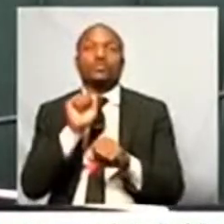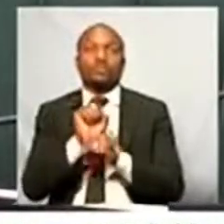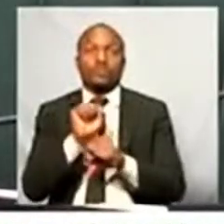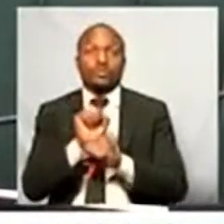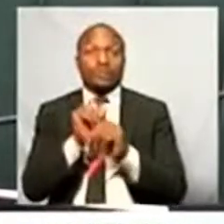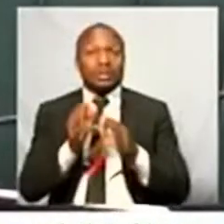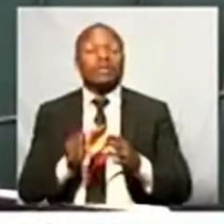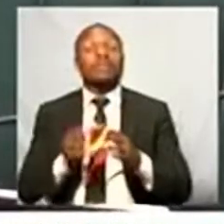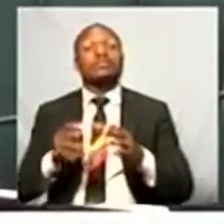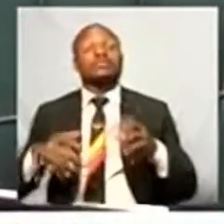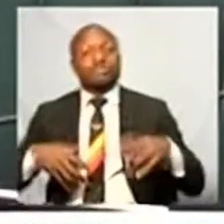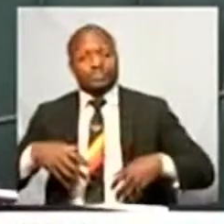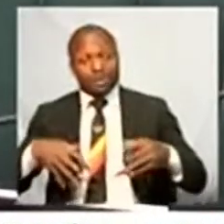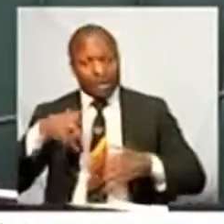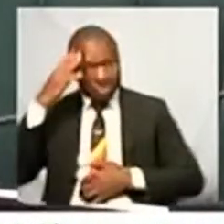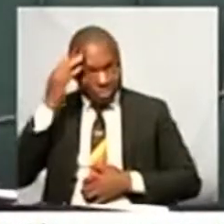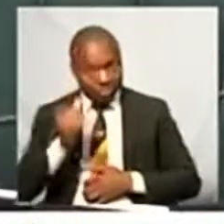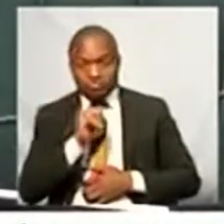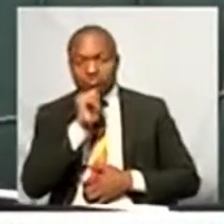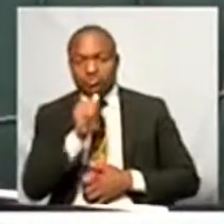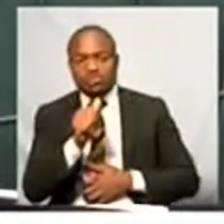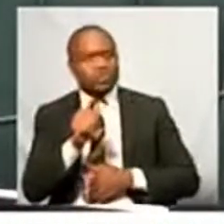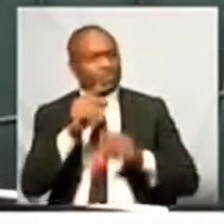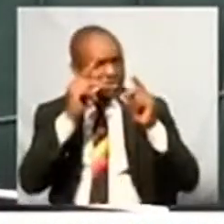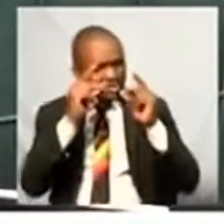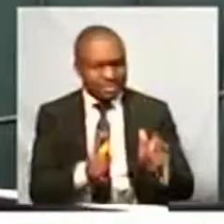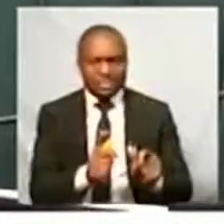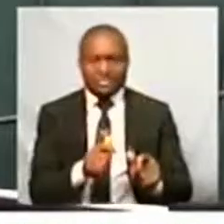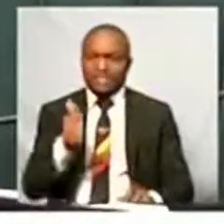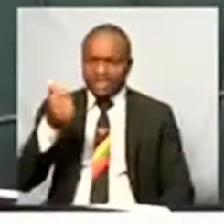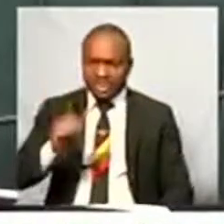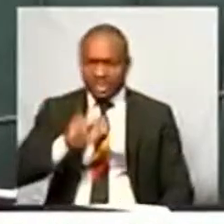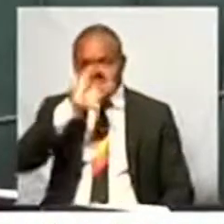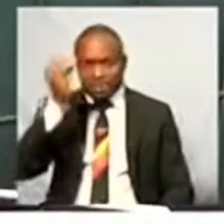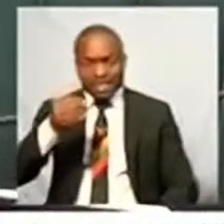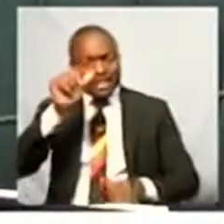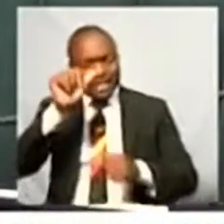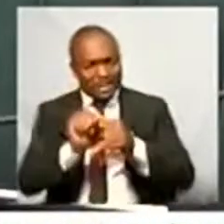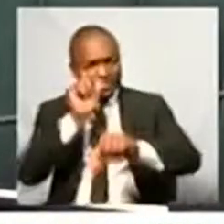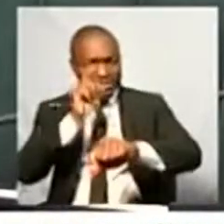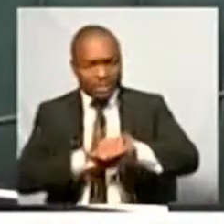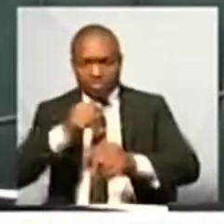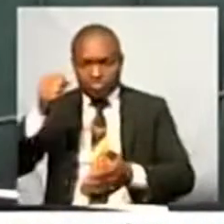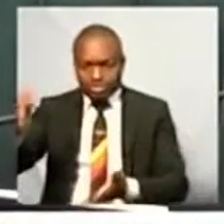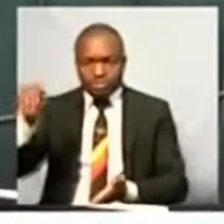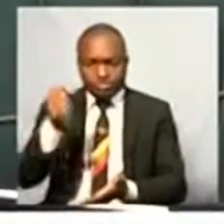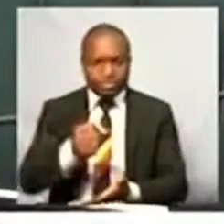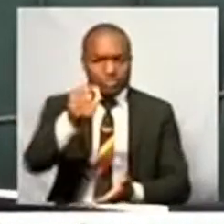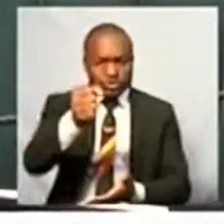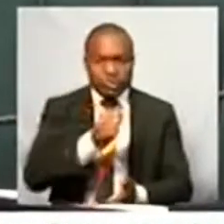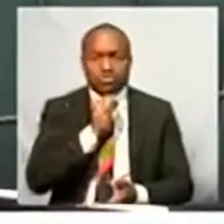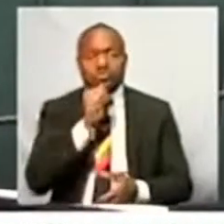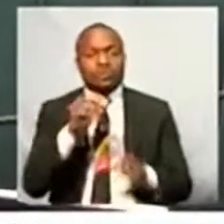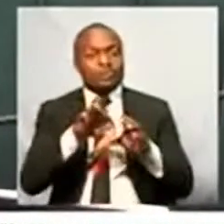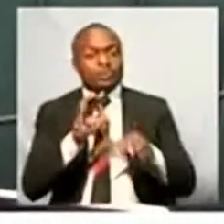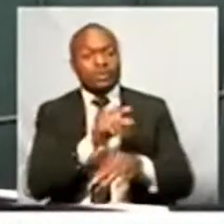because we have not reached the 10%. Every time that we are employing, we may not find those that are qualified. It's